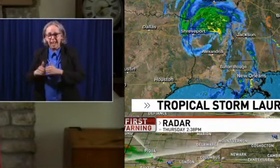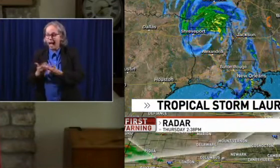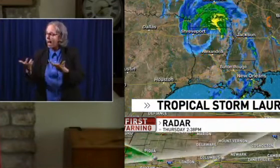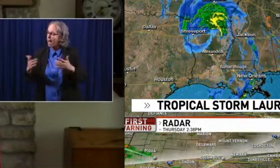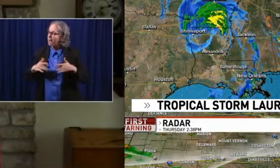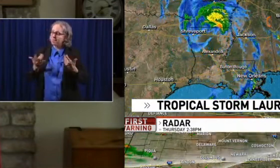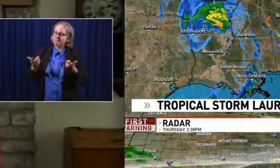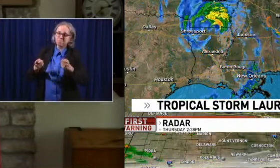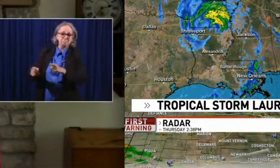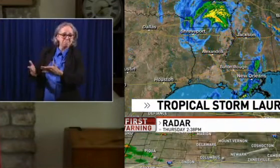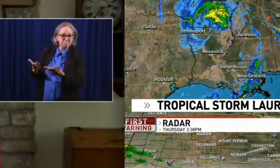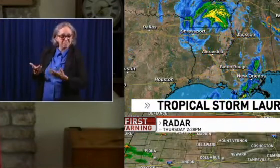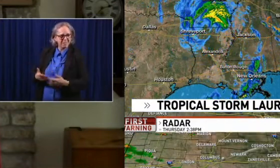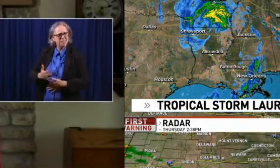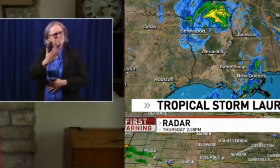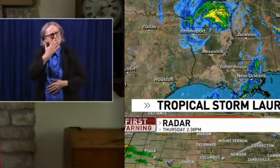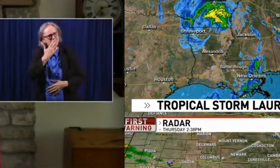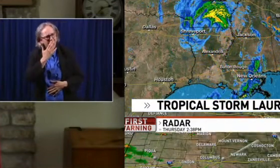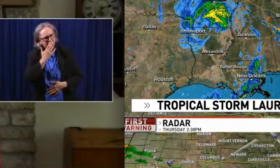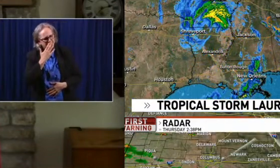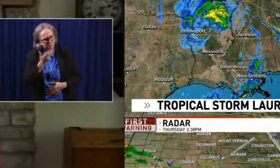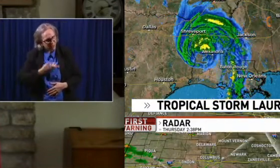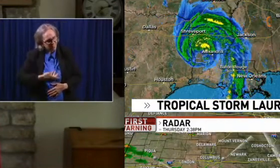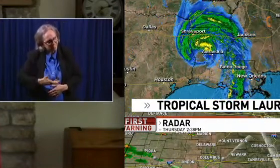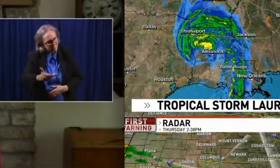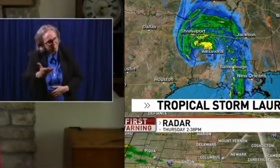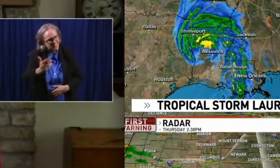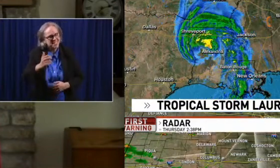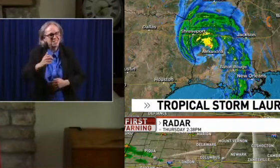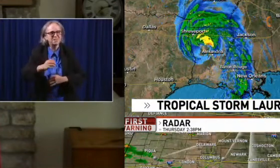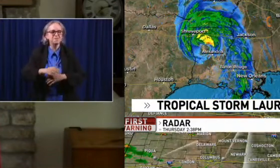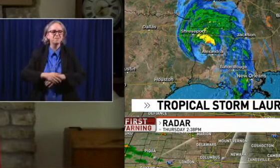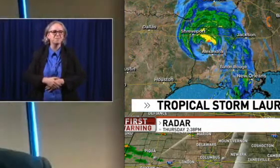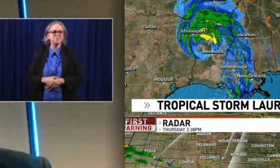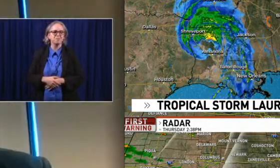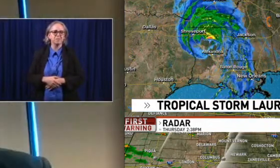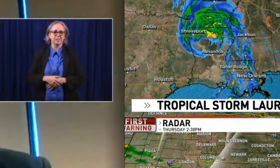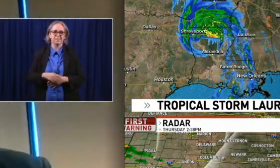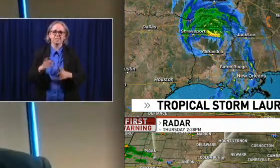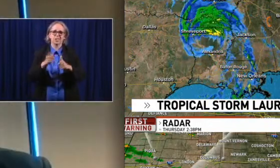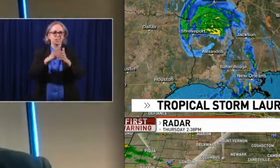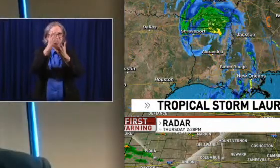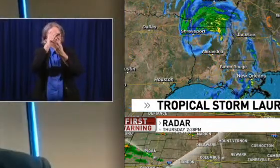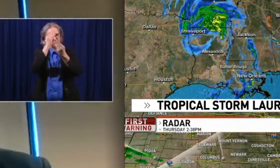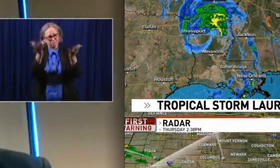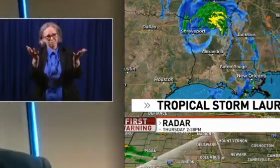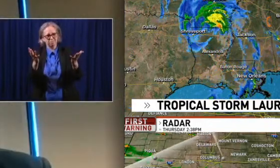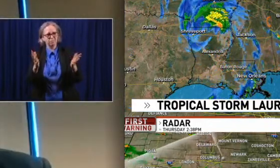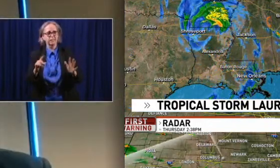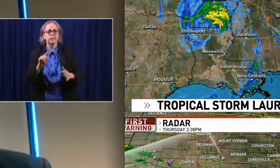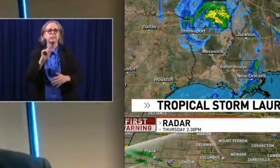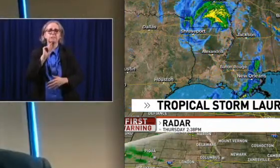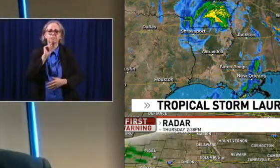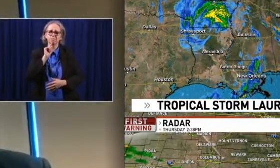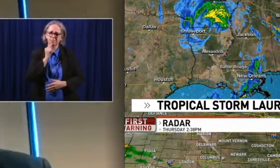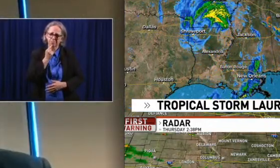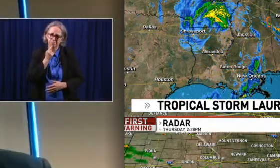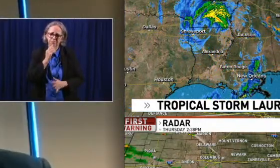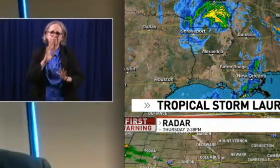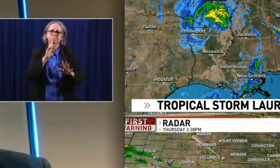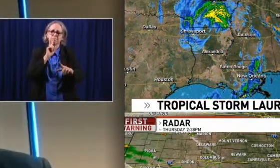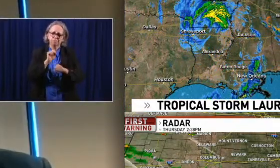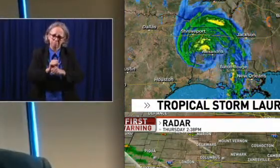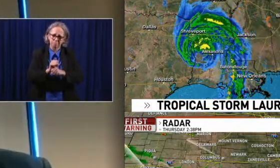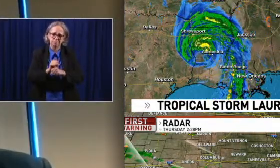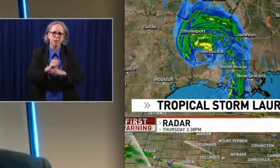Well, thank you very much, Governor, for having me. And let me extend my sincere appreciation to you and to Lieutenant Governor